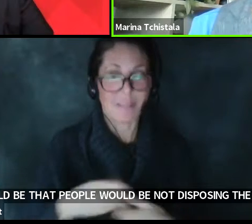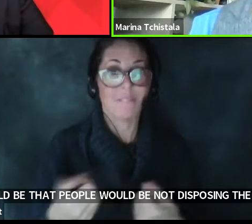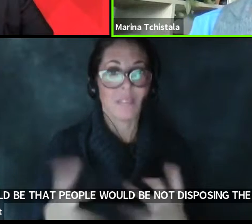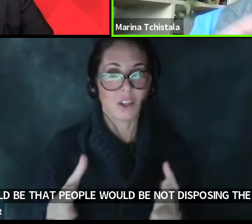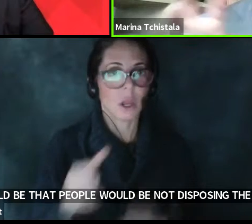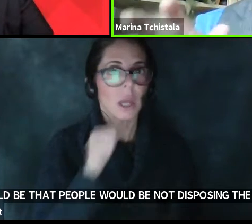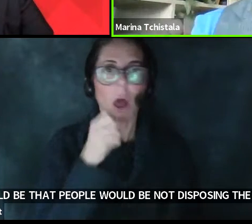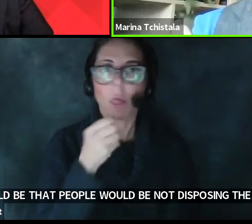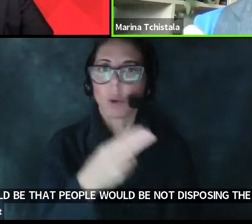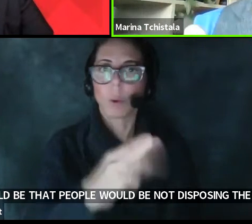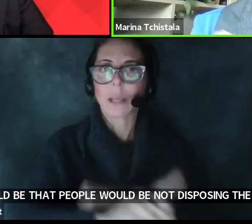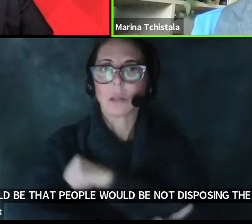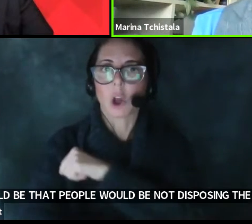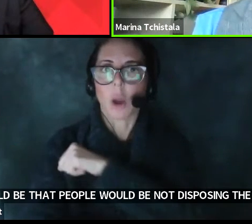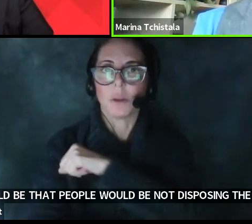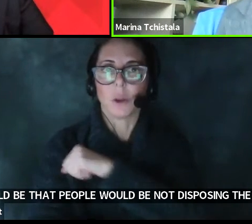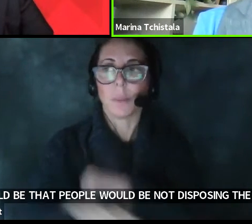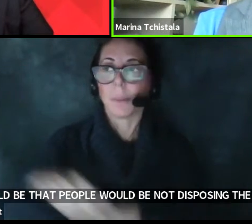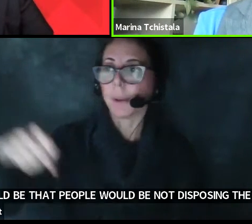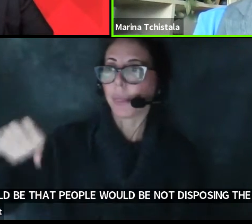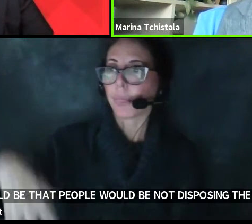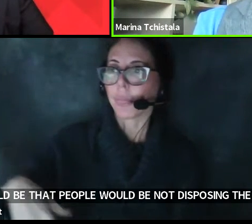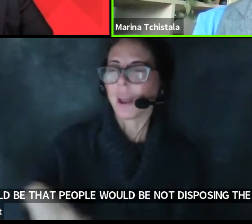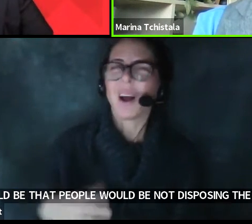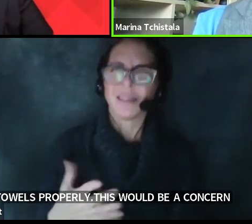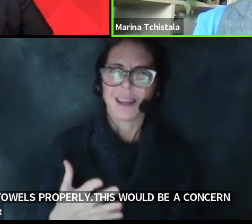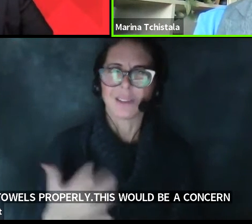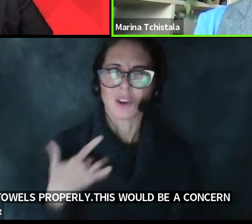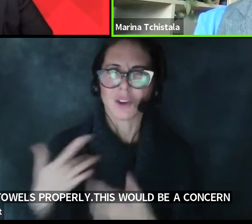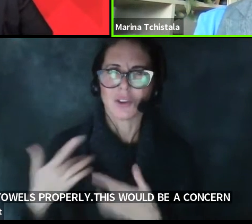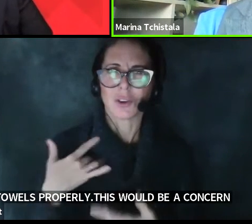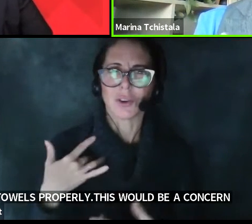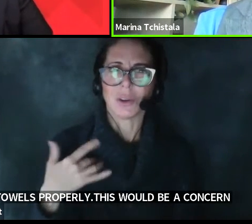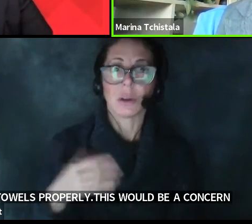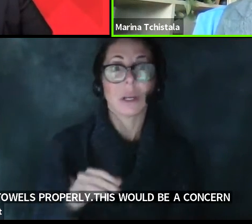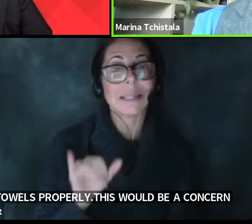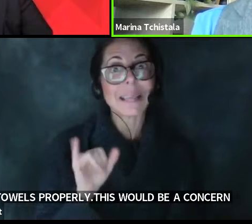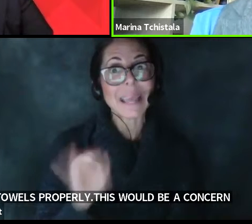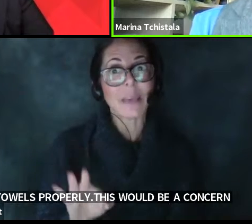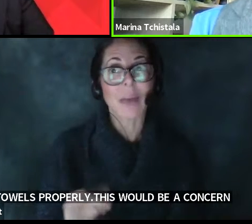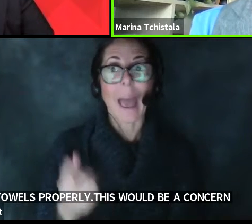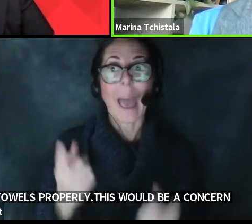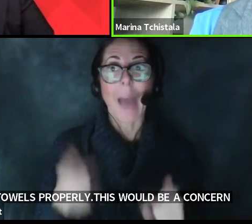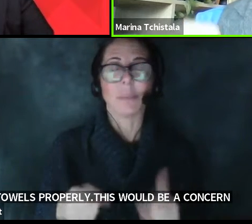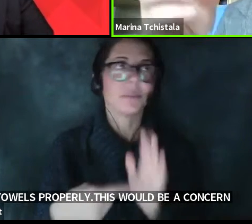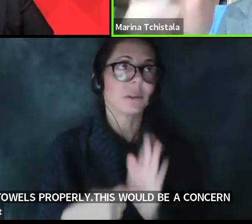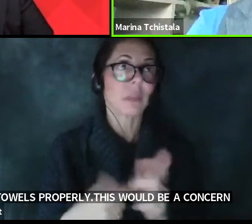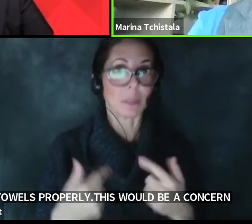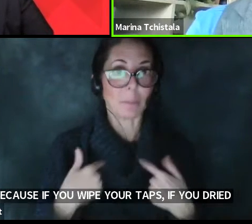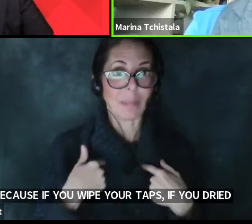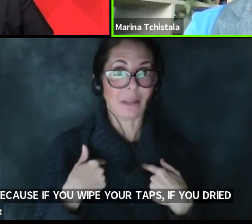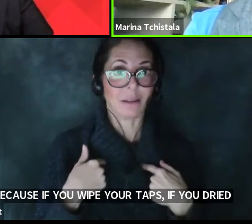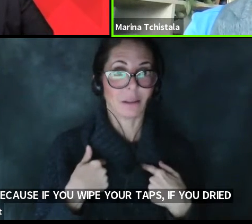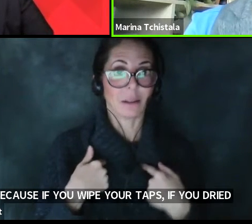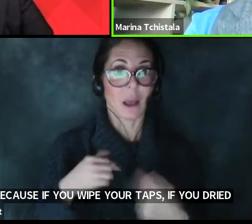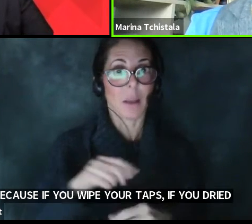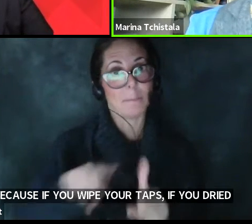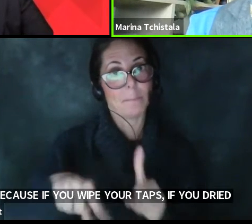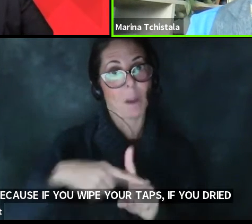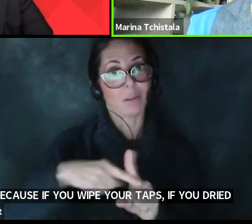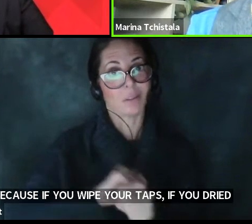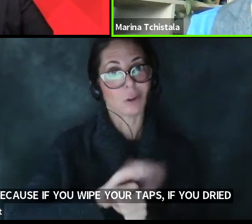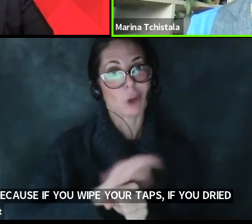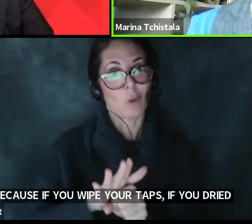because if you wipe your taps, if you dried your hands, and if a person is infected and they did not dispose it